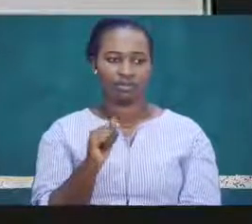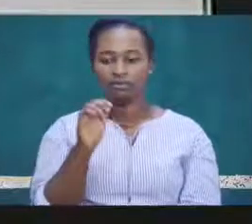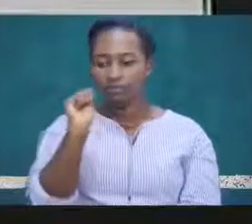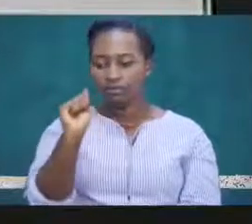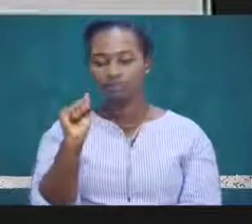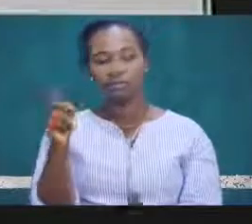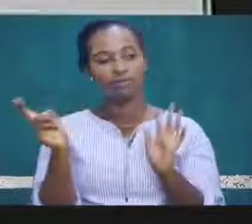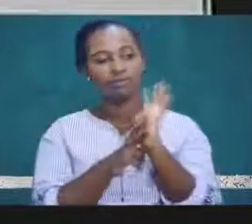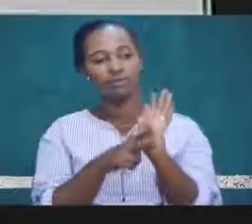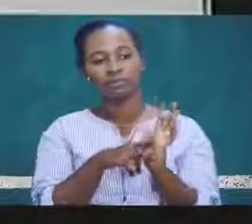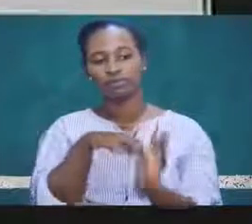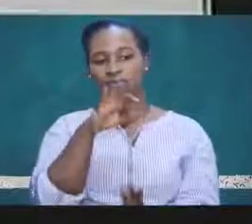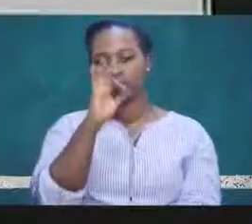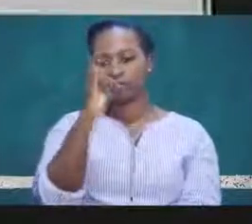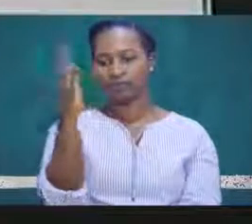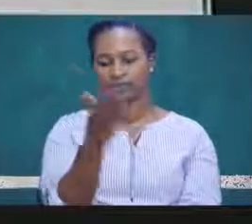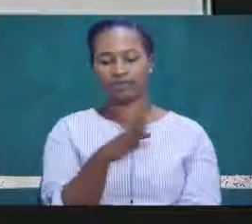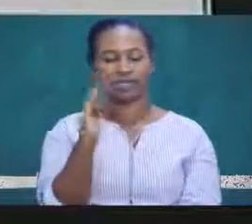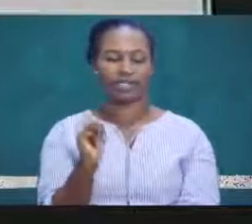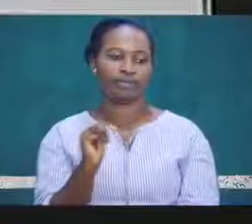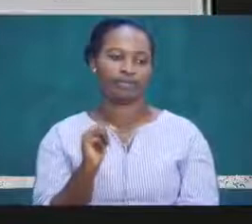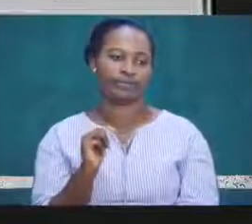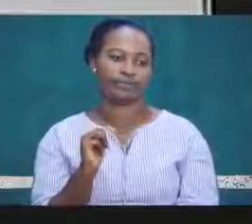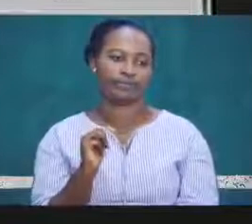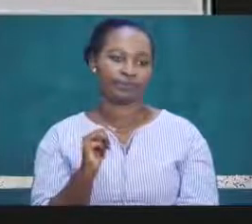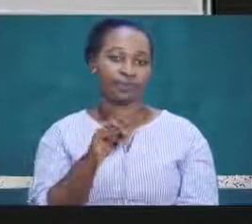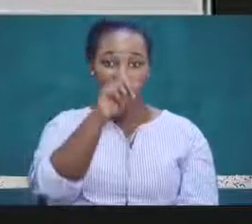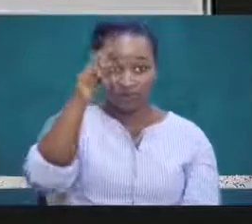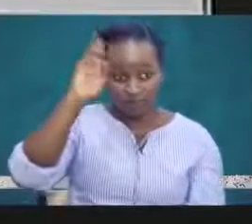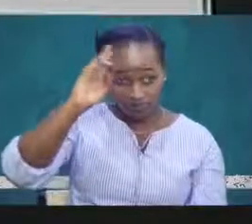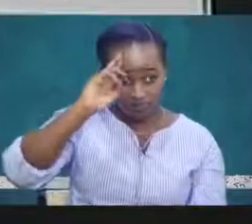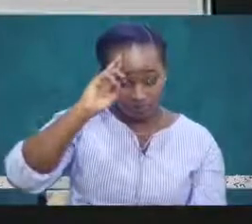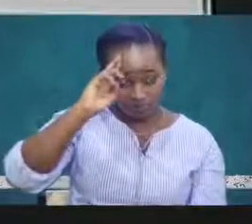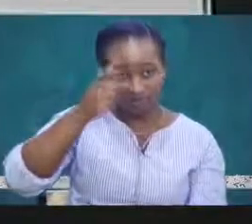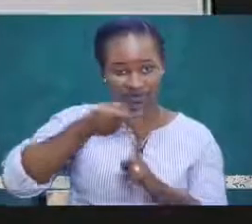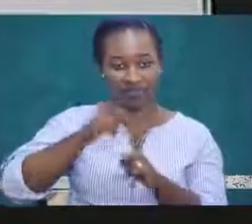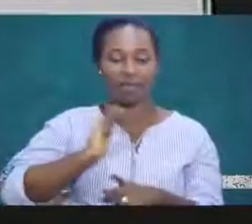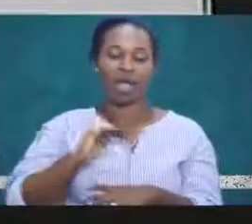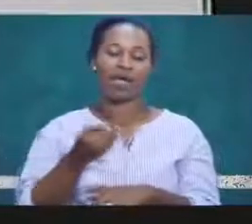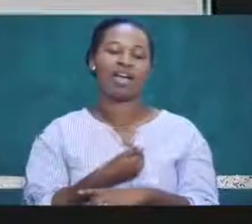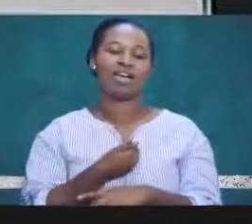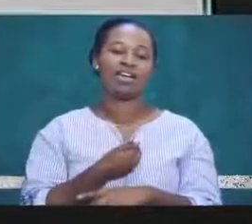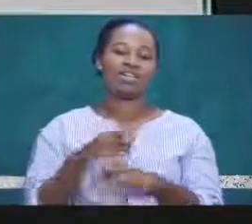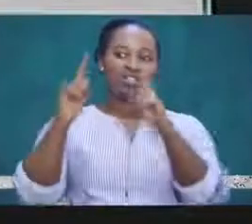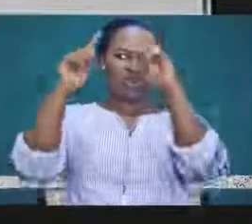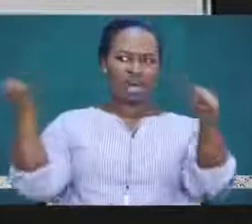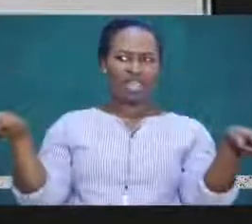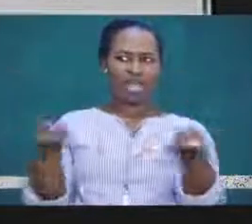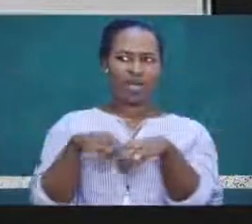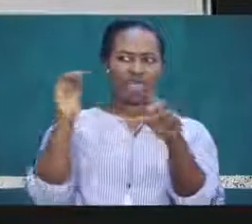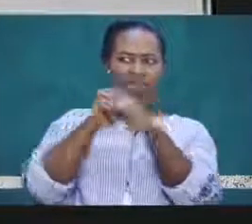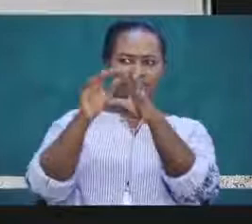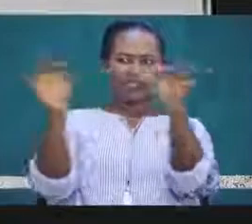Acceleration is going to be equal to F over m. Do you remember that from our magic triangle? So